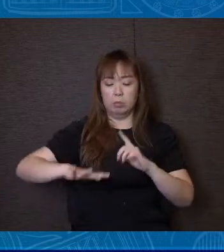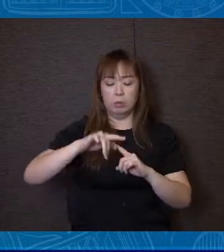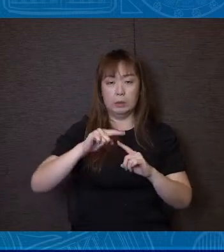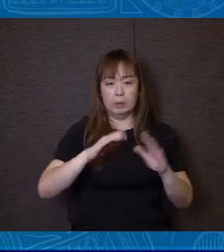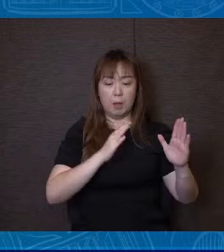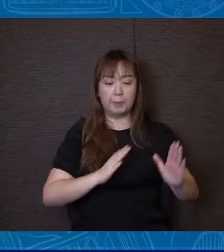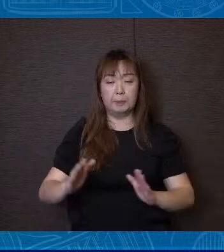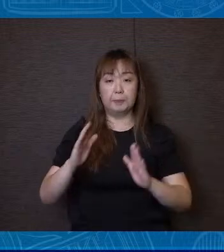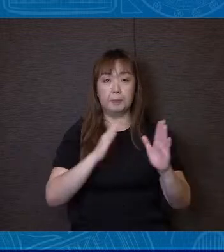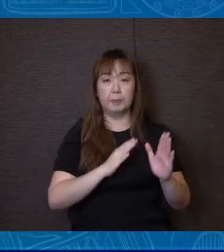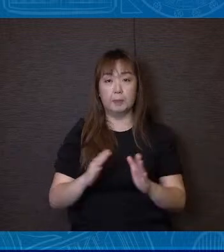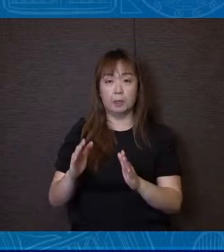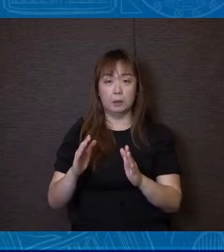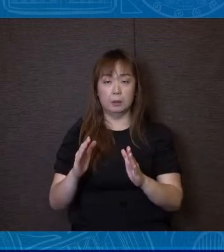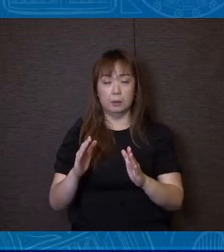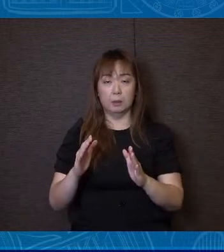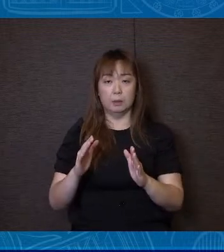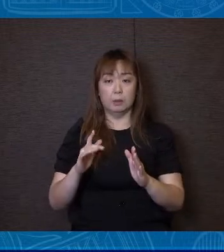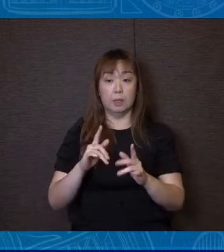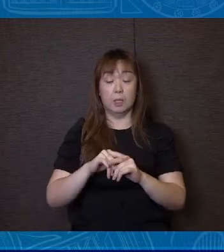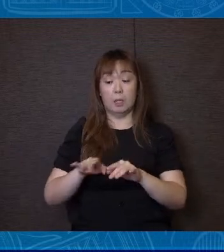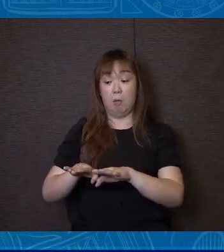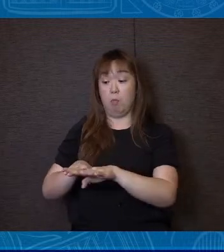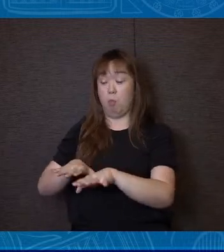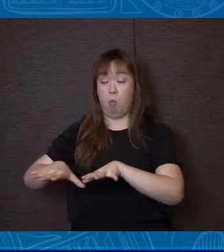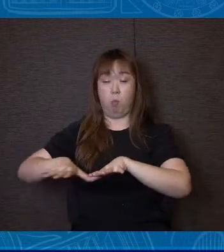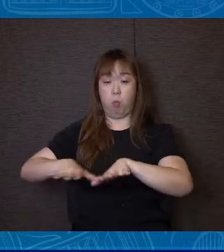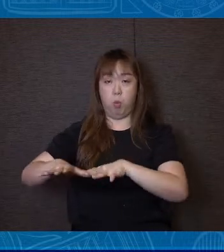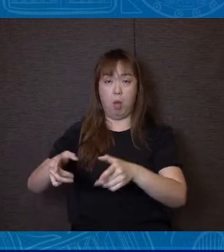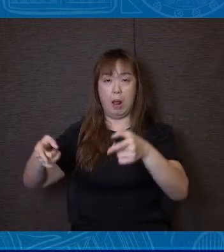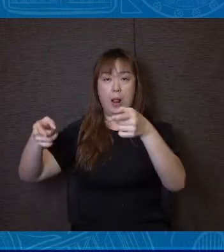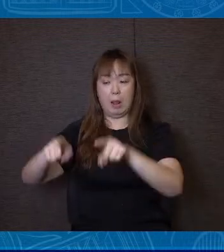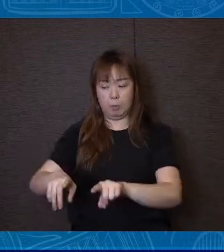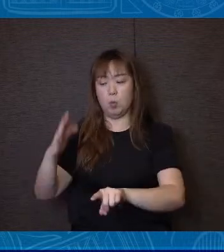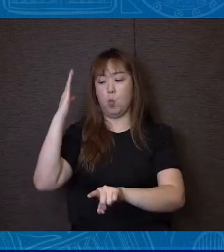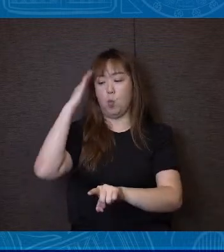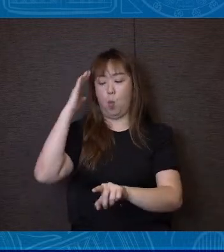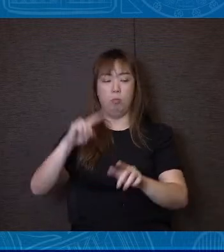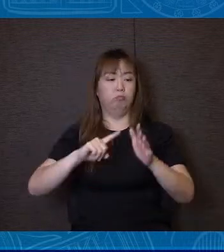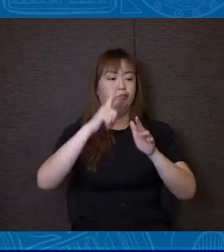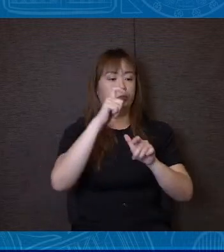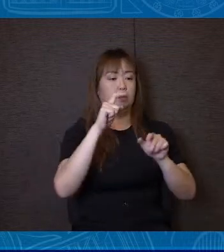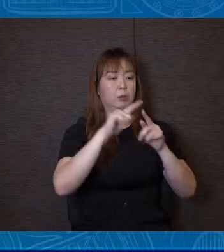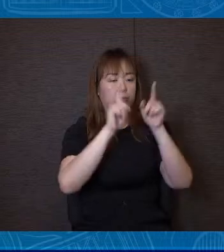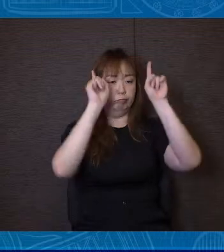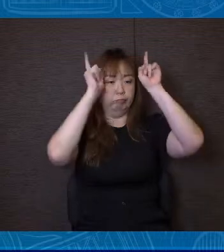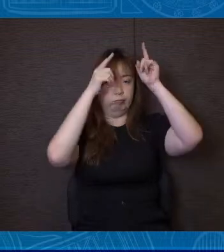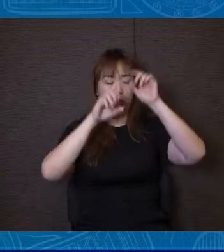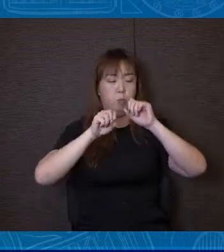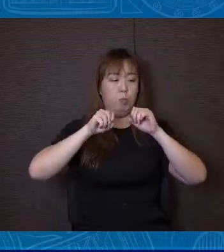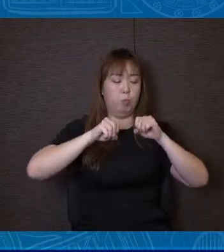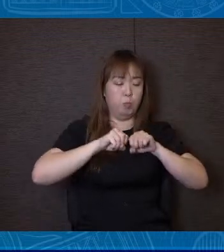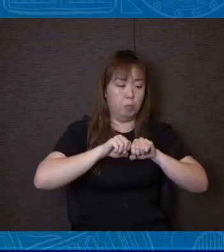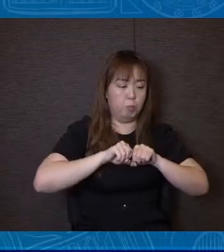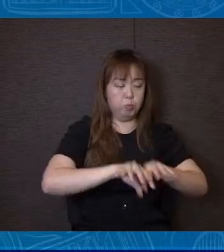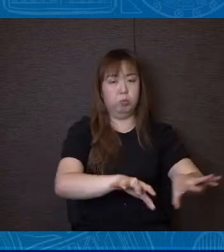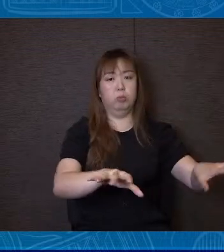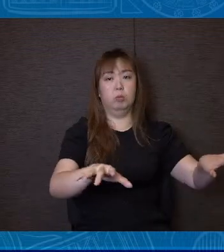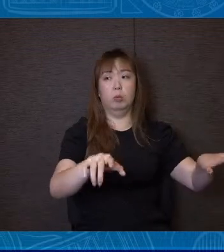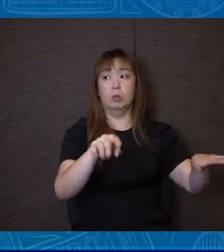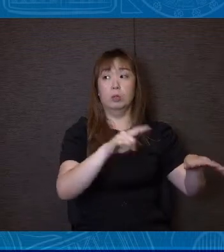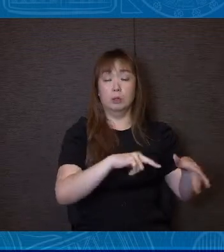that when the big one actually happens, then we are able to mobilize well ahead such that we're able